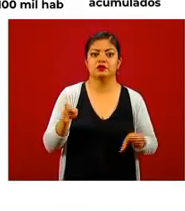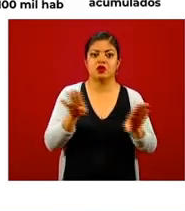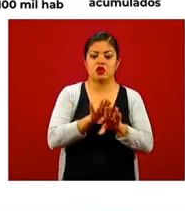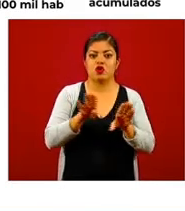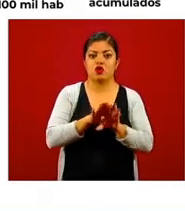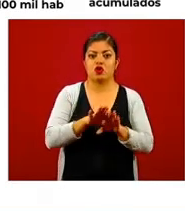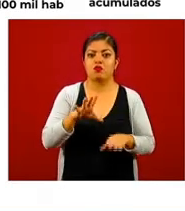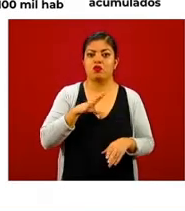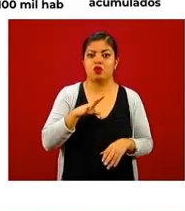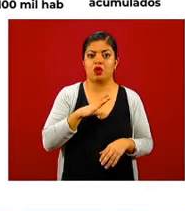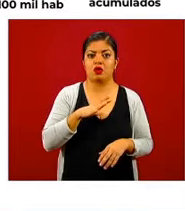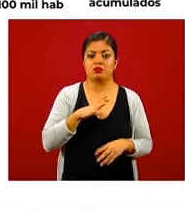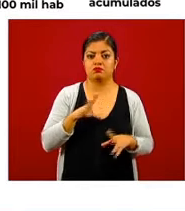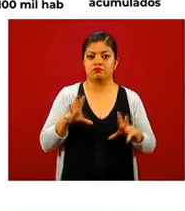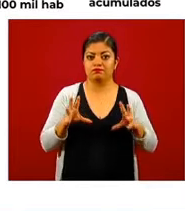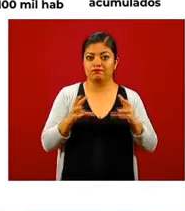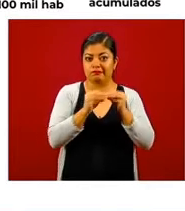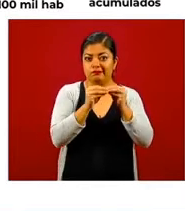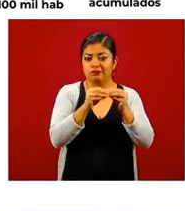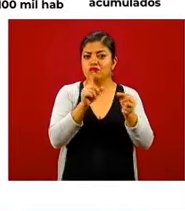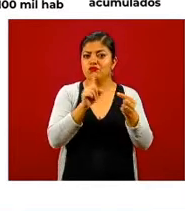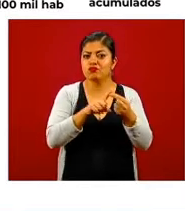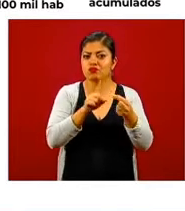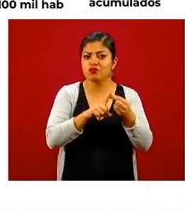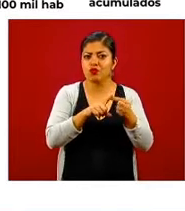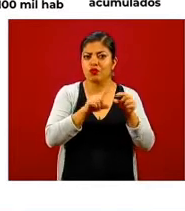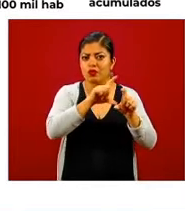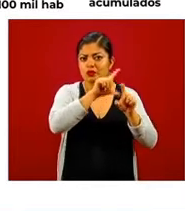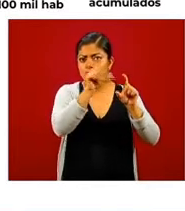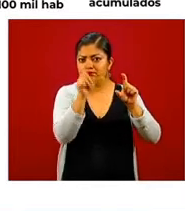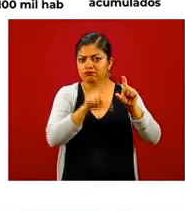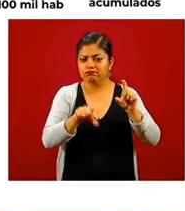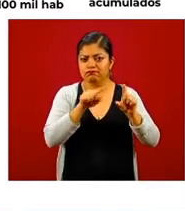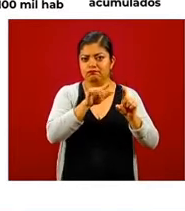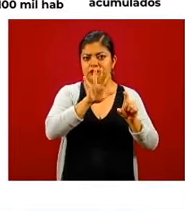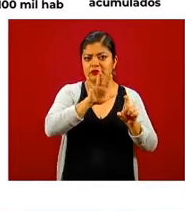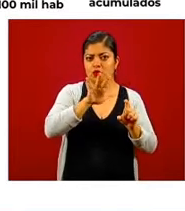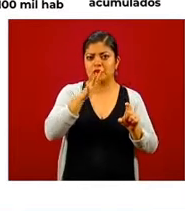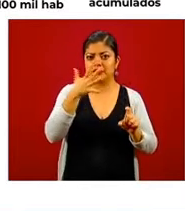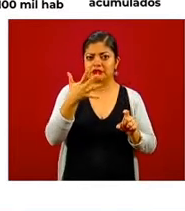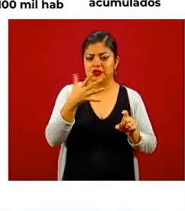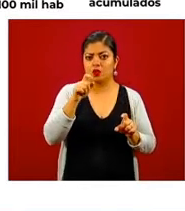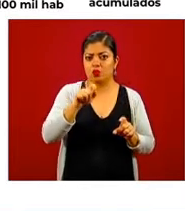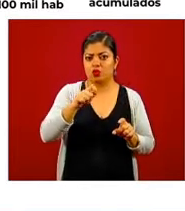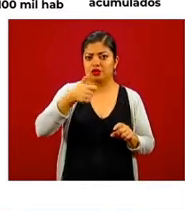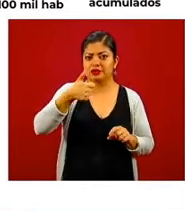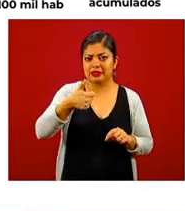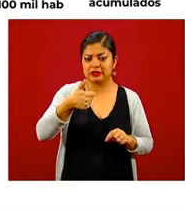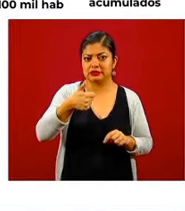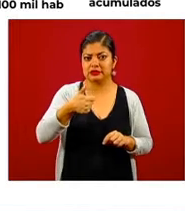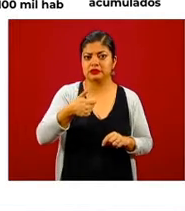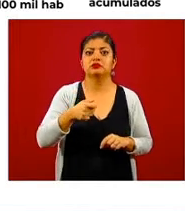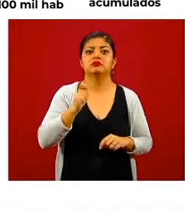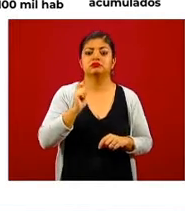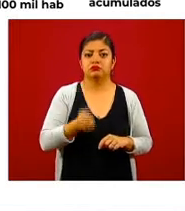What this shows here is the cumulative number of cases over the whole